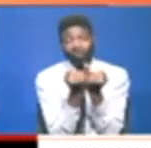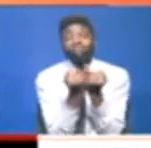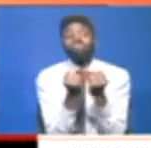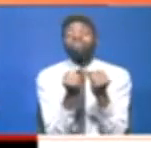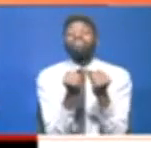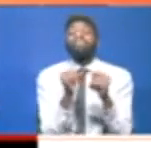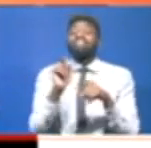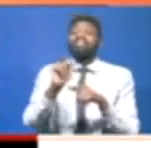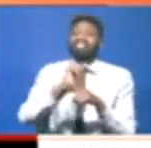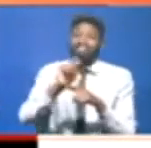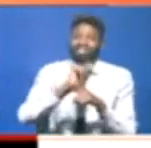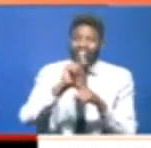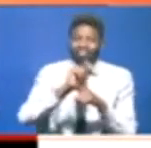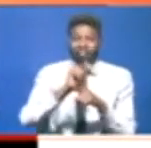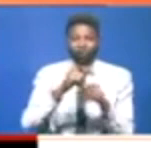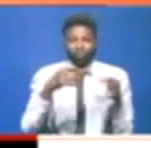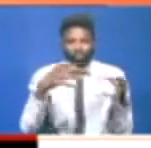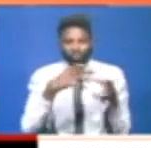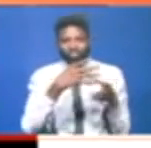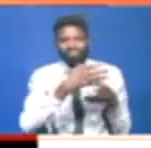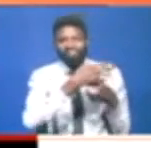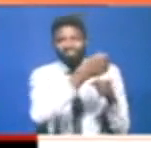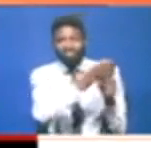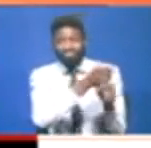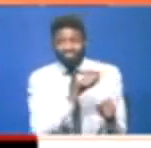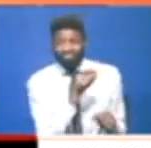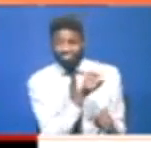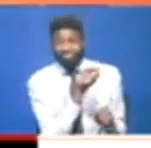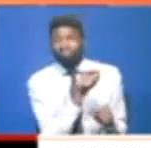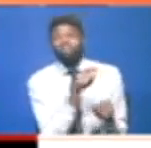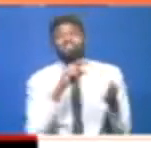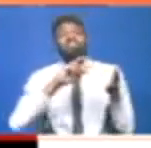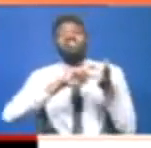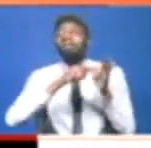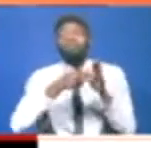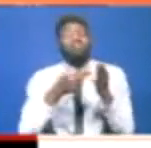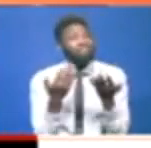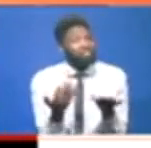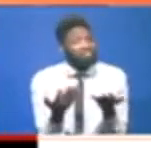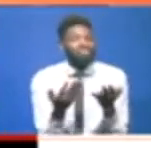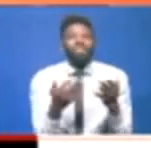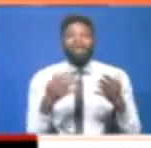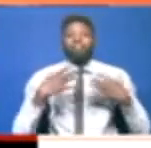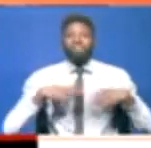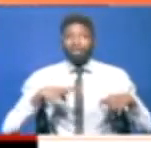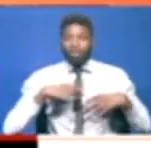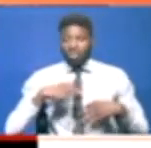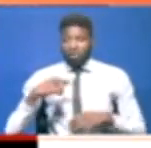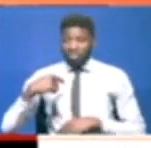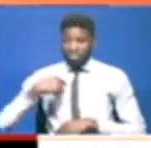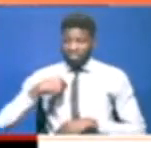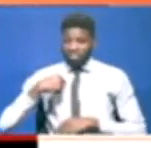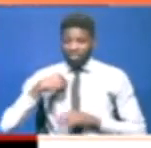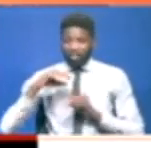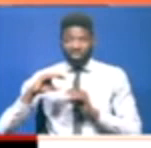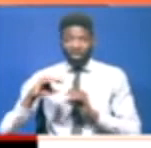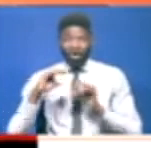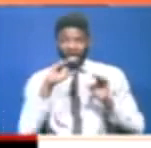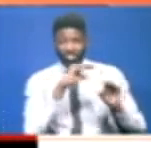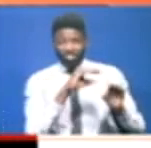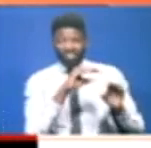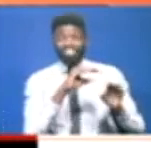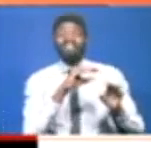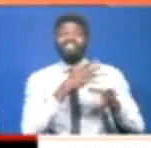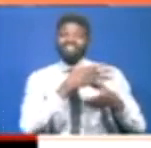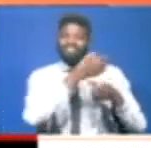trains trustees. Now, trustees are the people that are entrusted to manage the different schemes, both public and